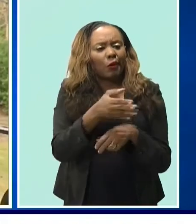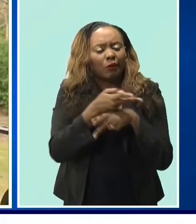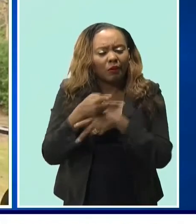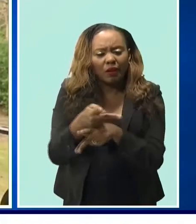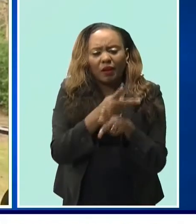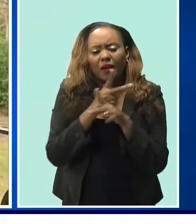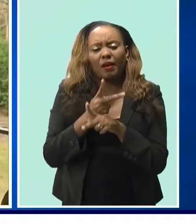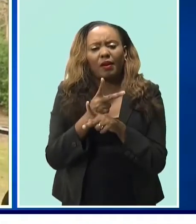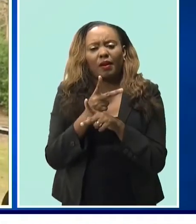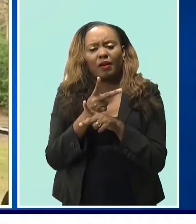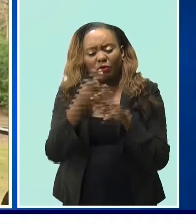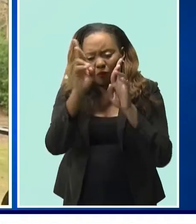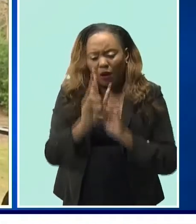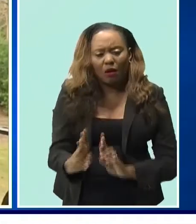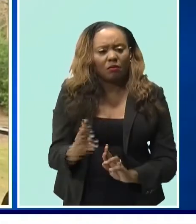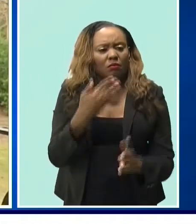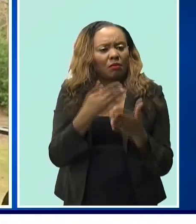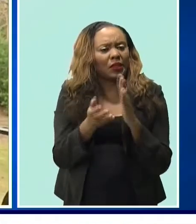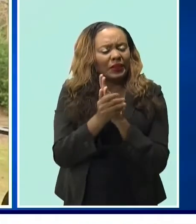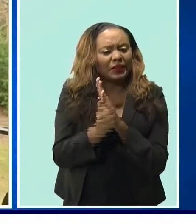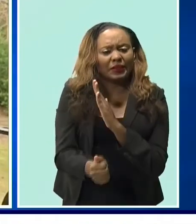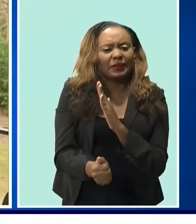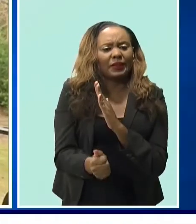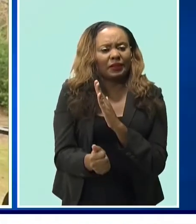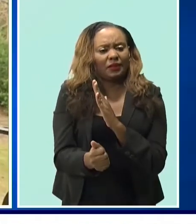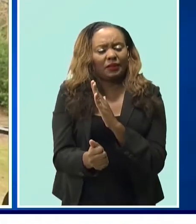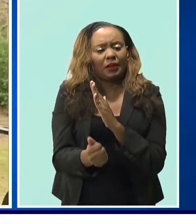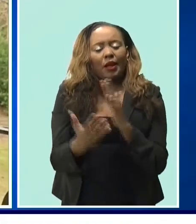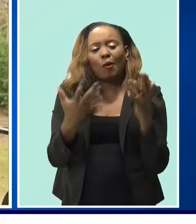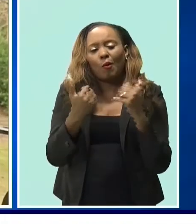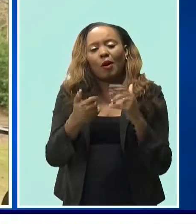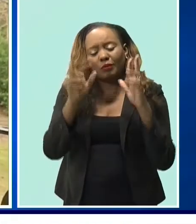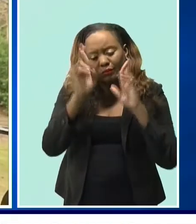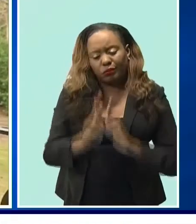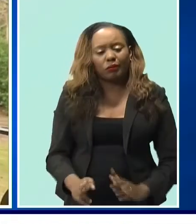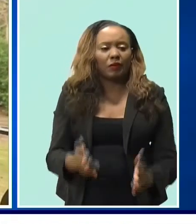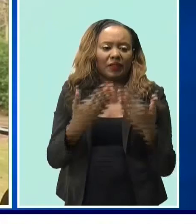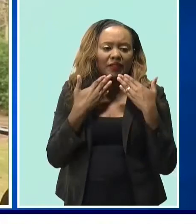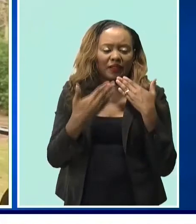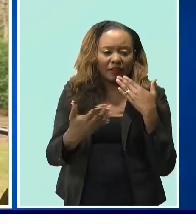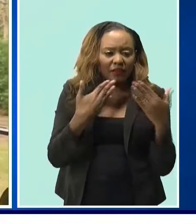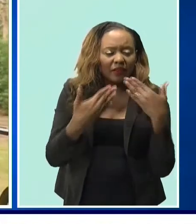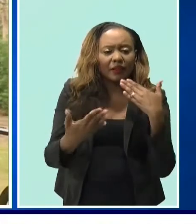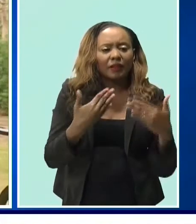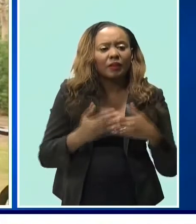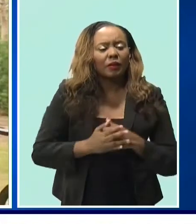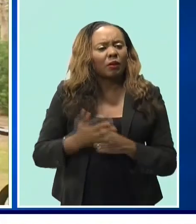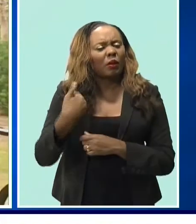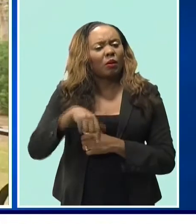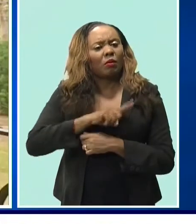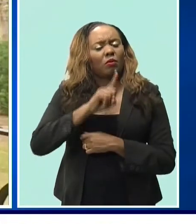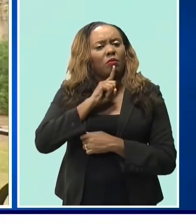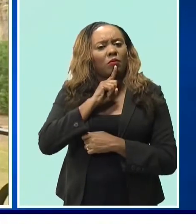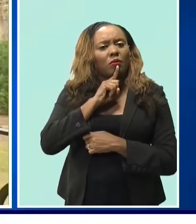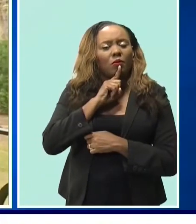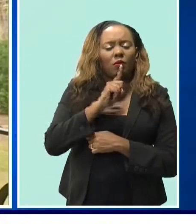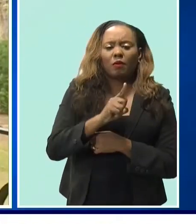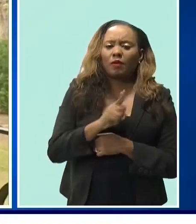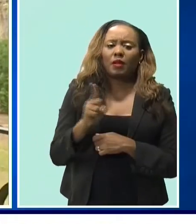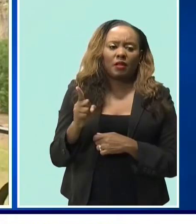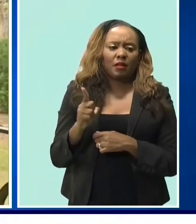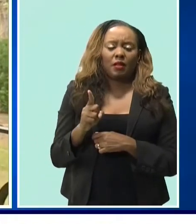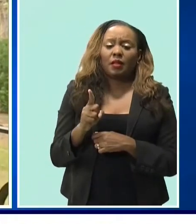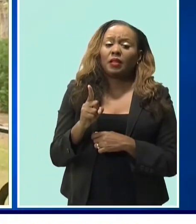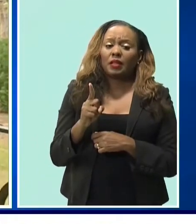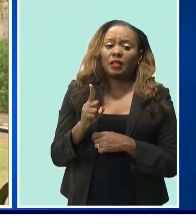and devotion and skill. And I want to salute you for that and to let you know that we are paying absolute